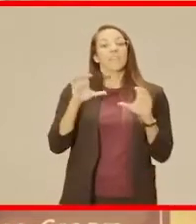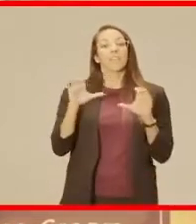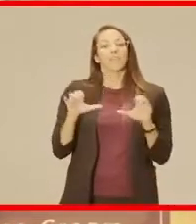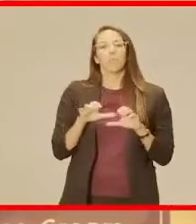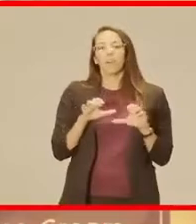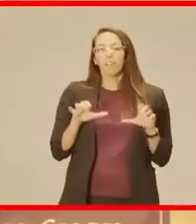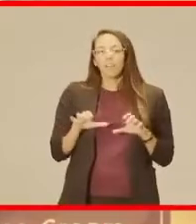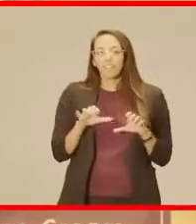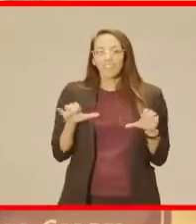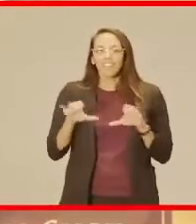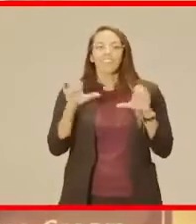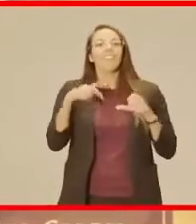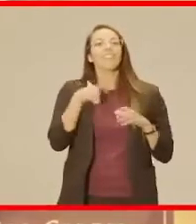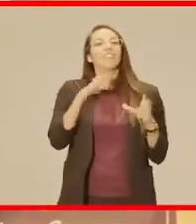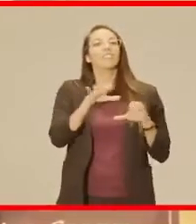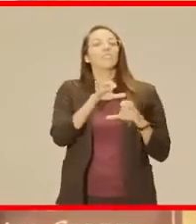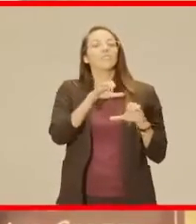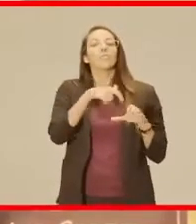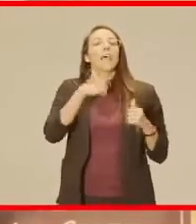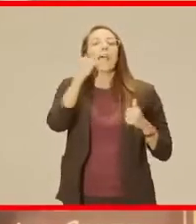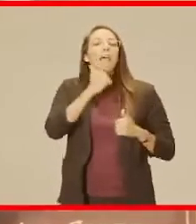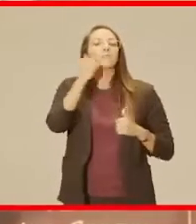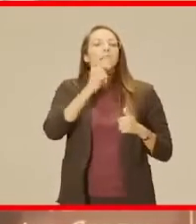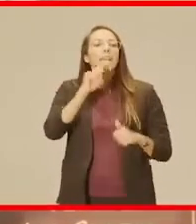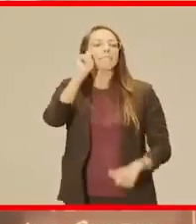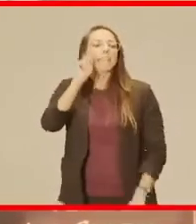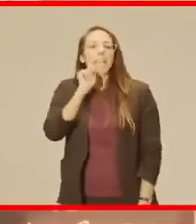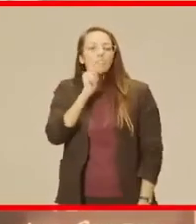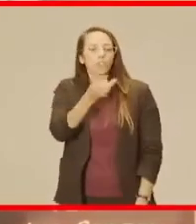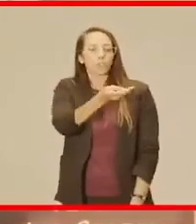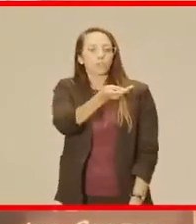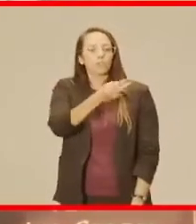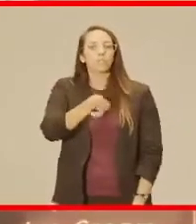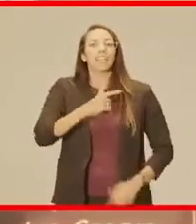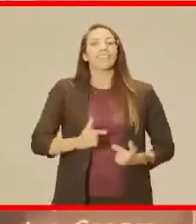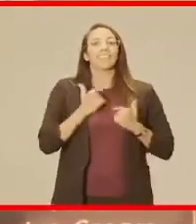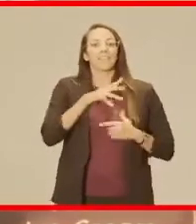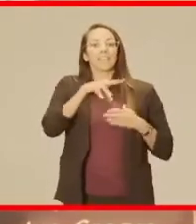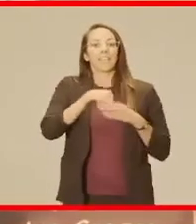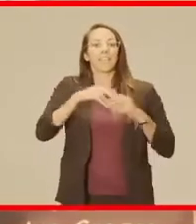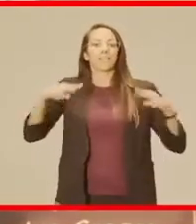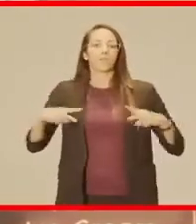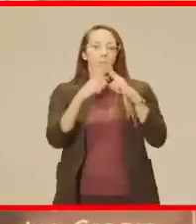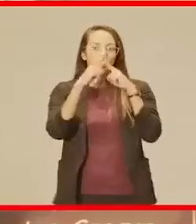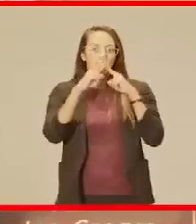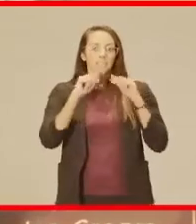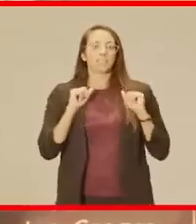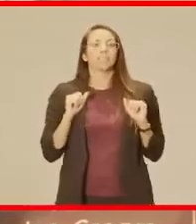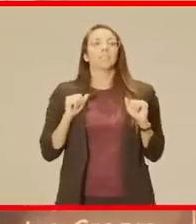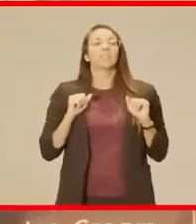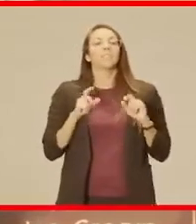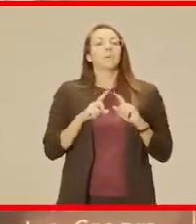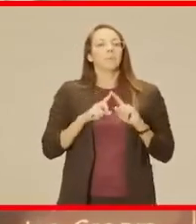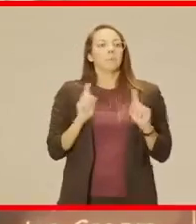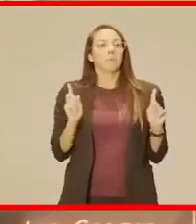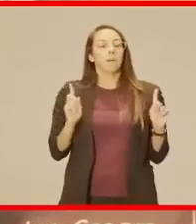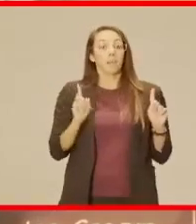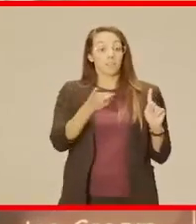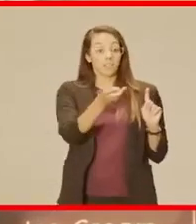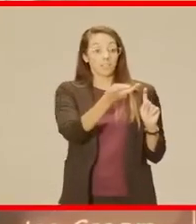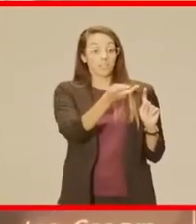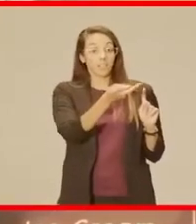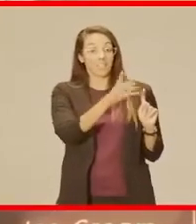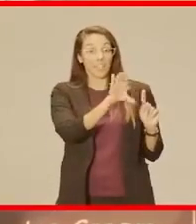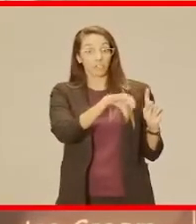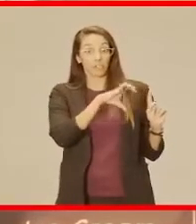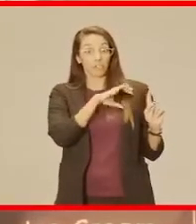Agreste, who are everyday teenagers living in Paris, France. However, what nobody knows about them